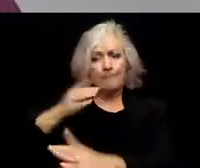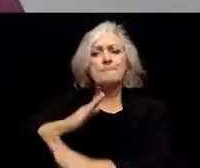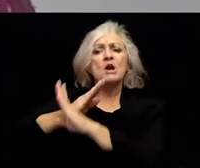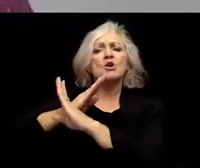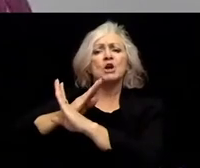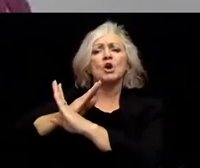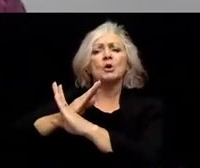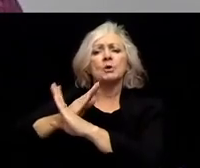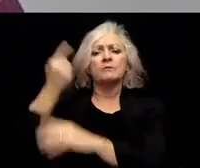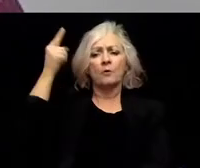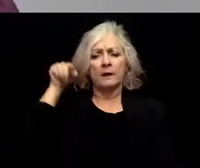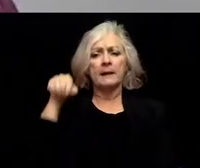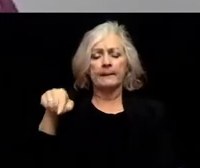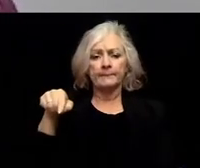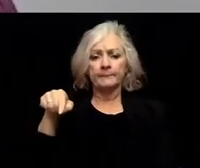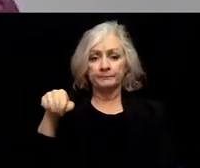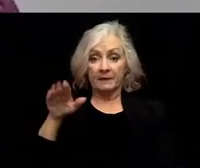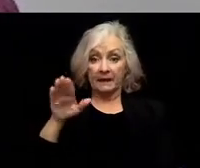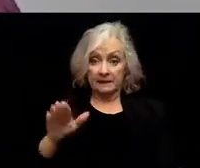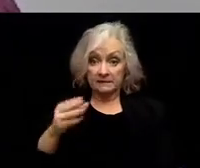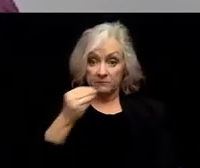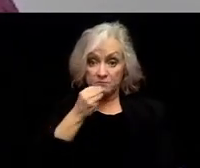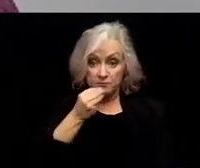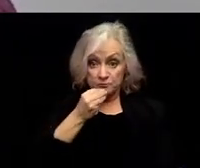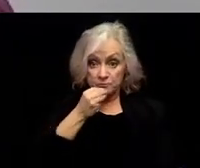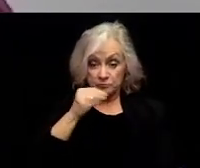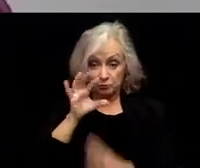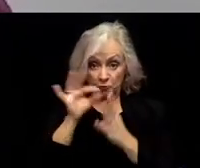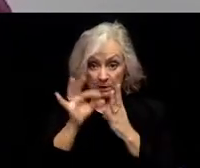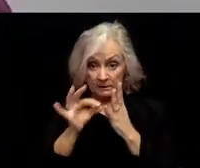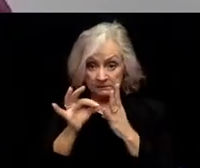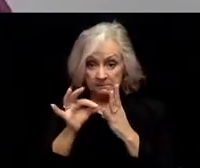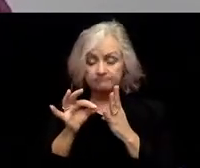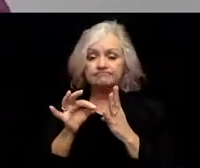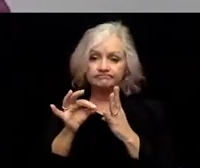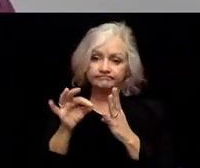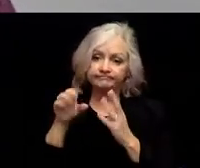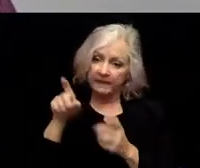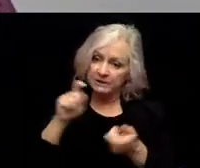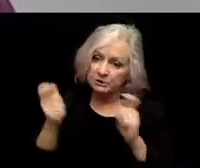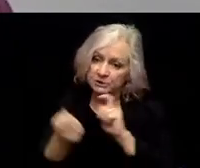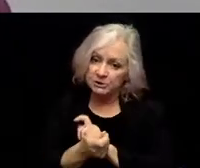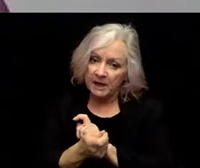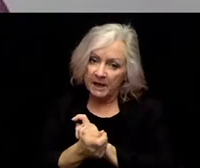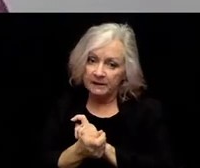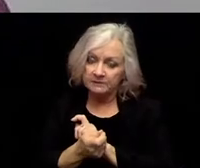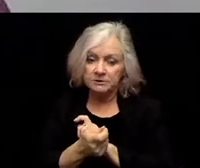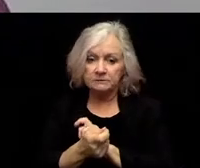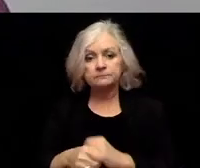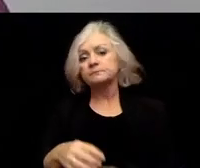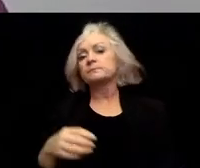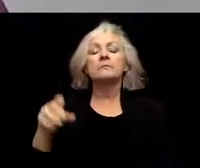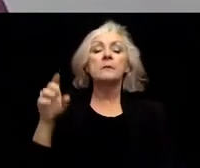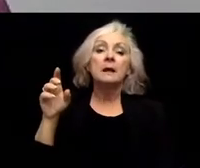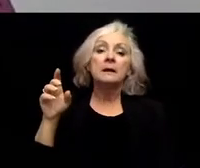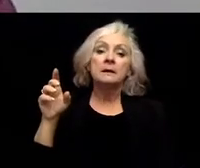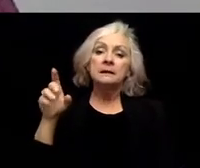diet, we needed to look at some changes we needed to make in the diet, but we needed to make sure